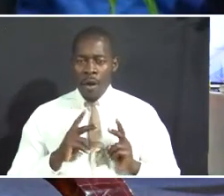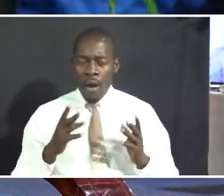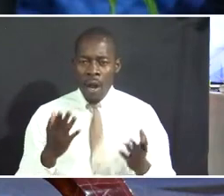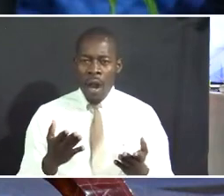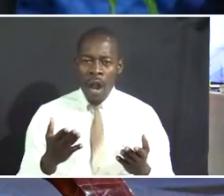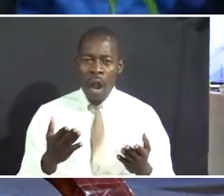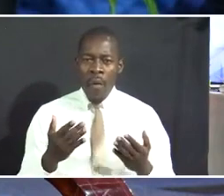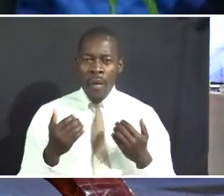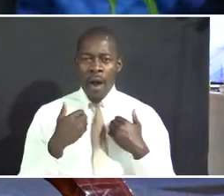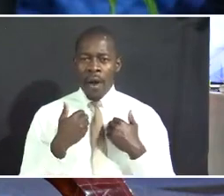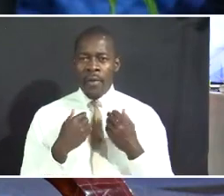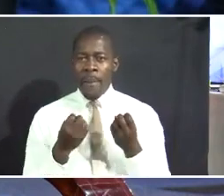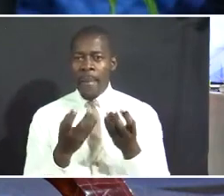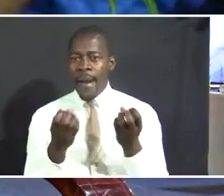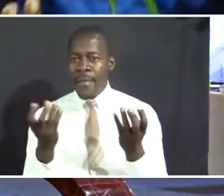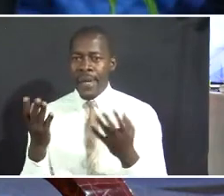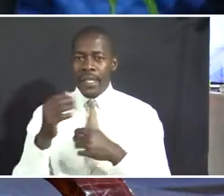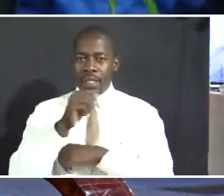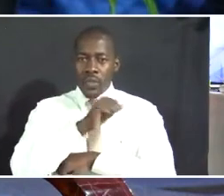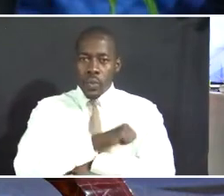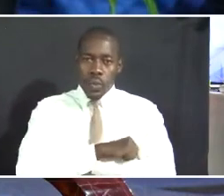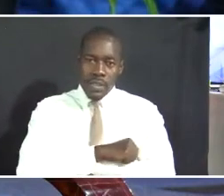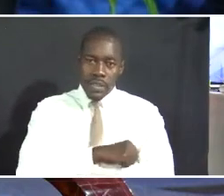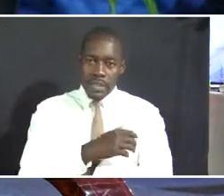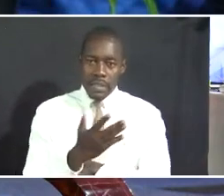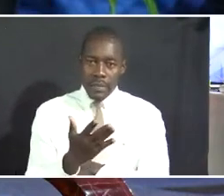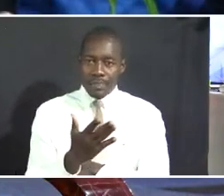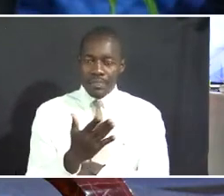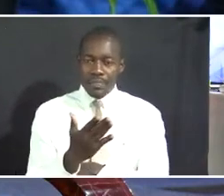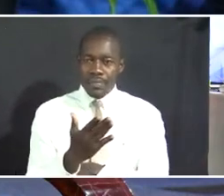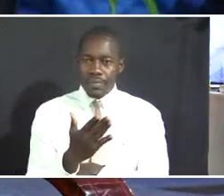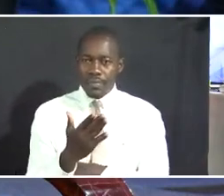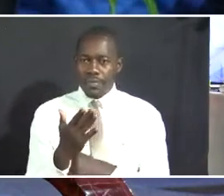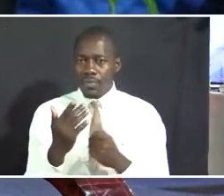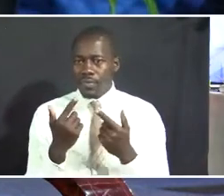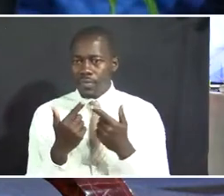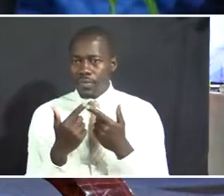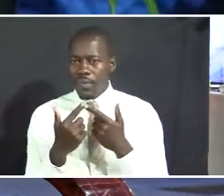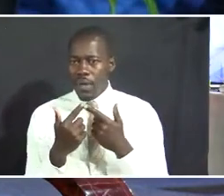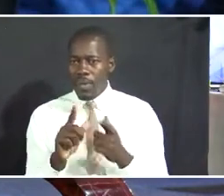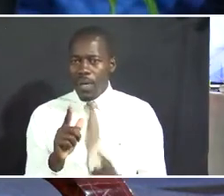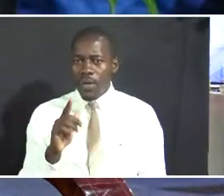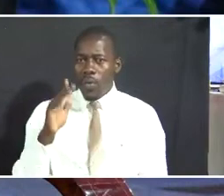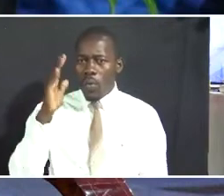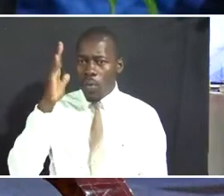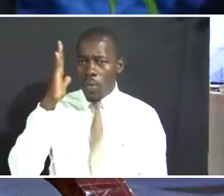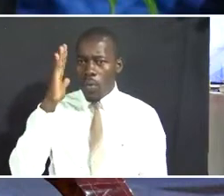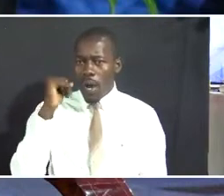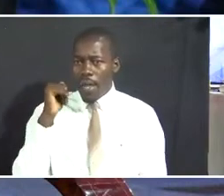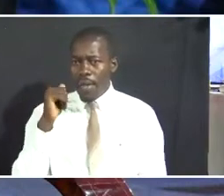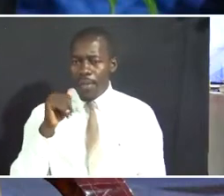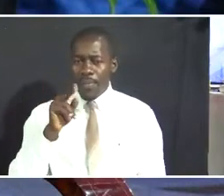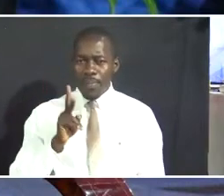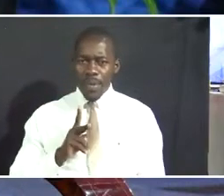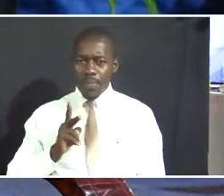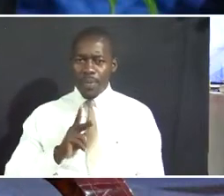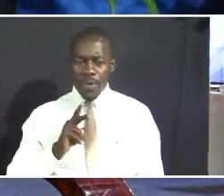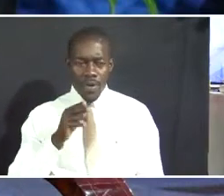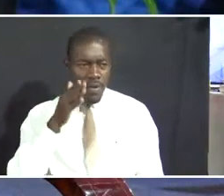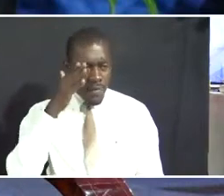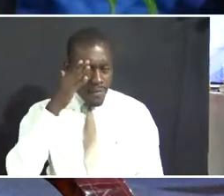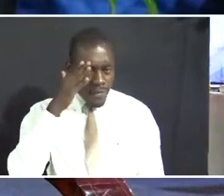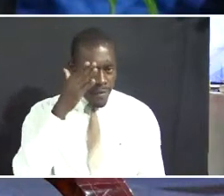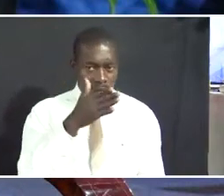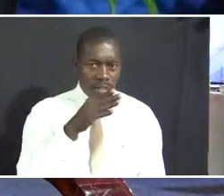were all over the news. But how many churches fight? But the only thing, the unique thing is we're saying, rarely do